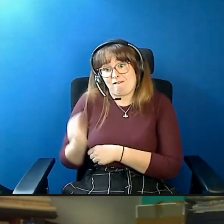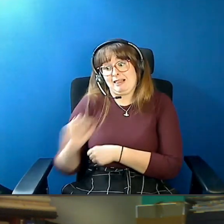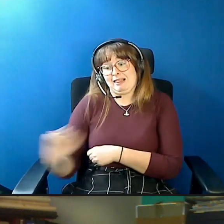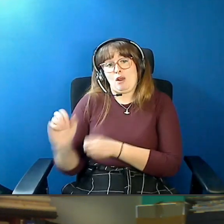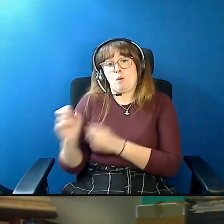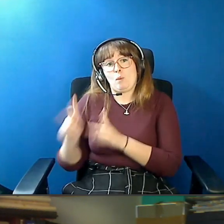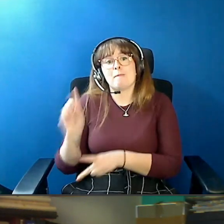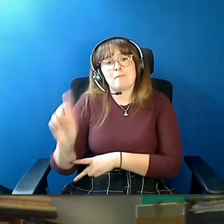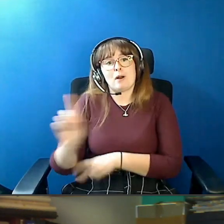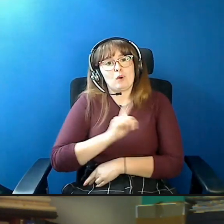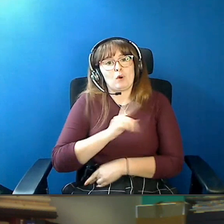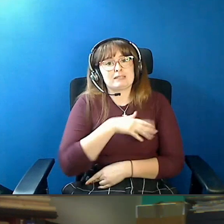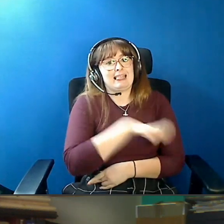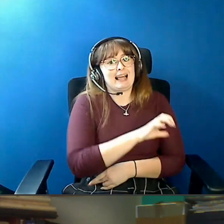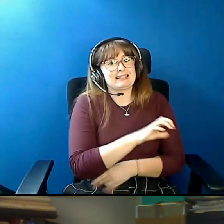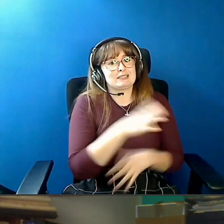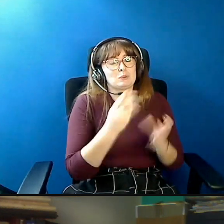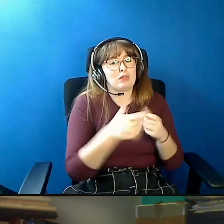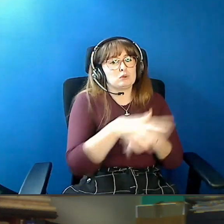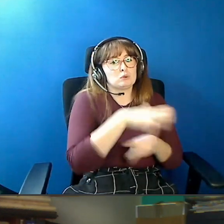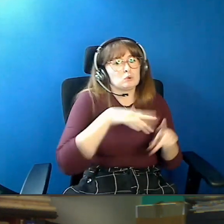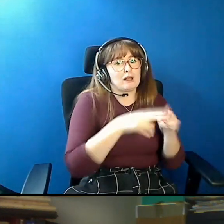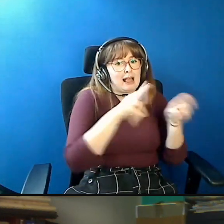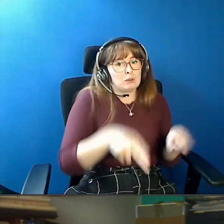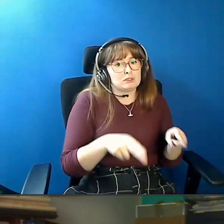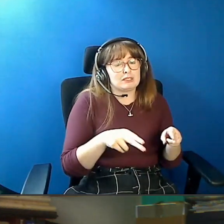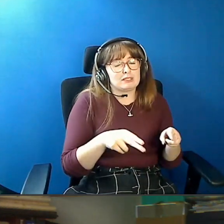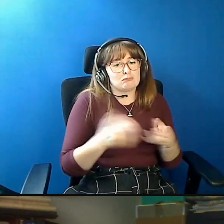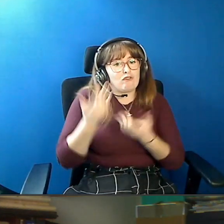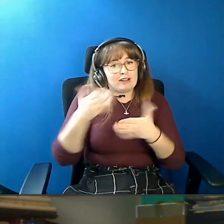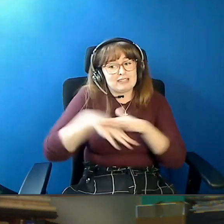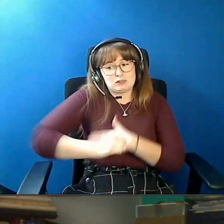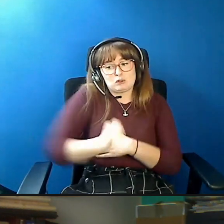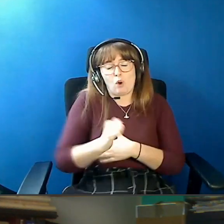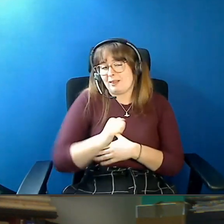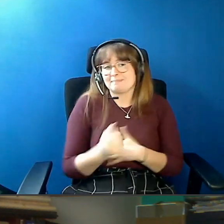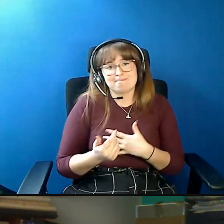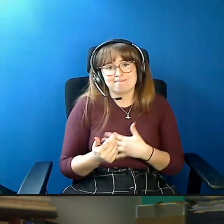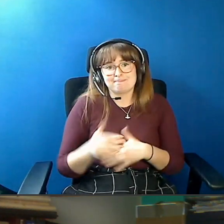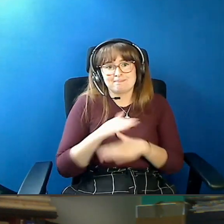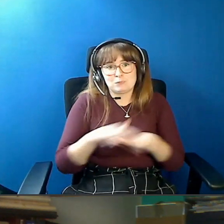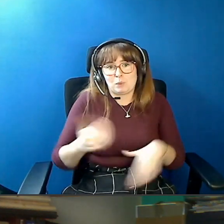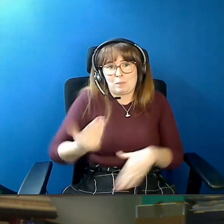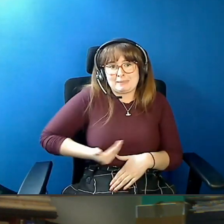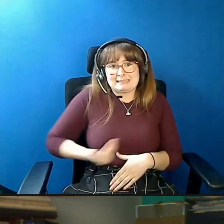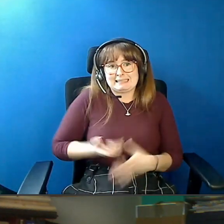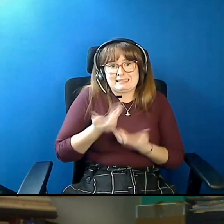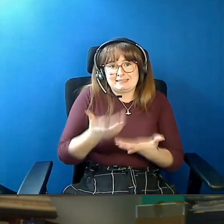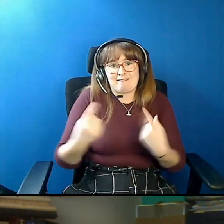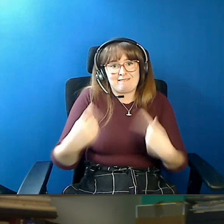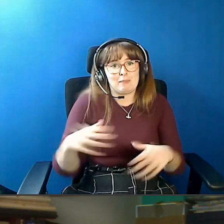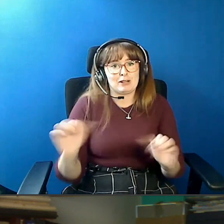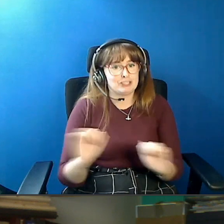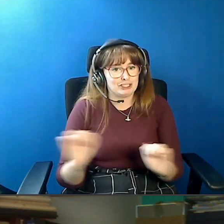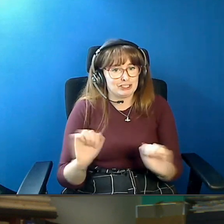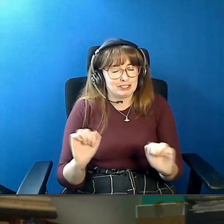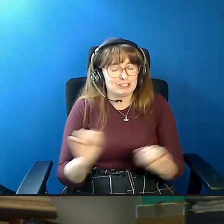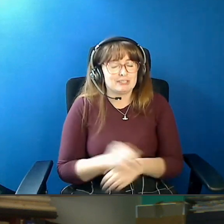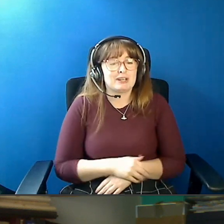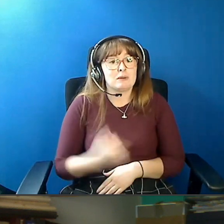licensed to social housing providers in Scotland, it's not something that we make commercially available. We are looking at